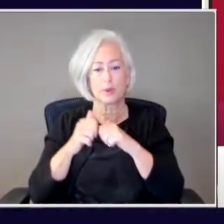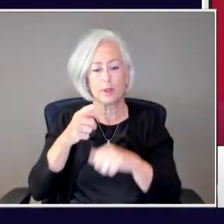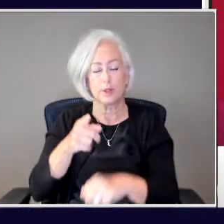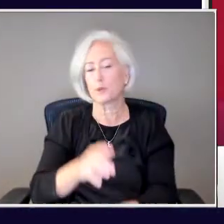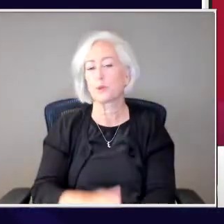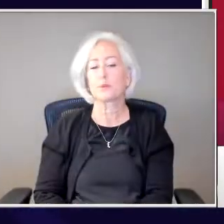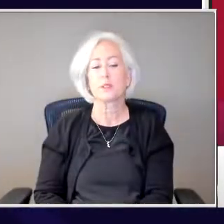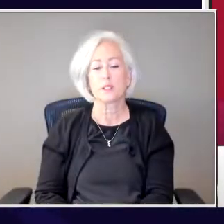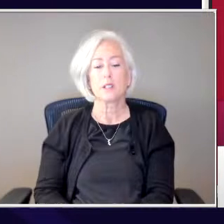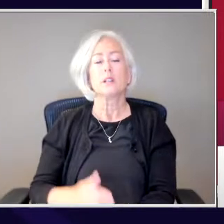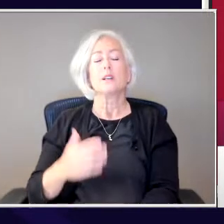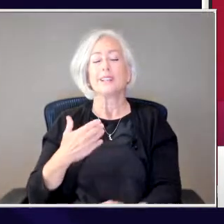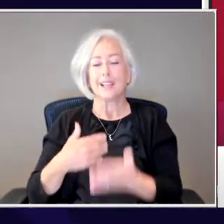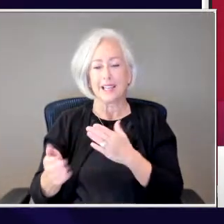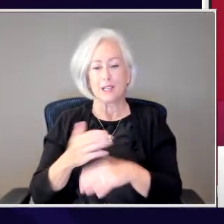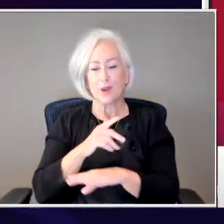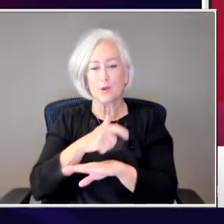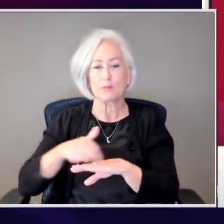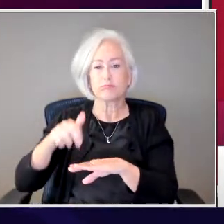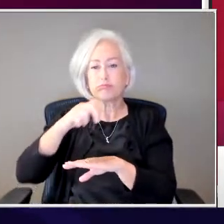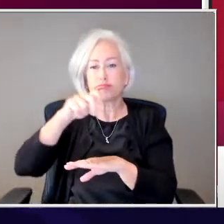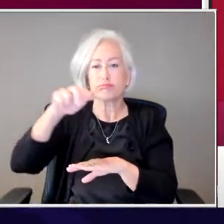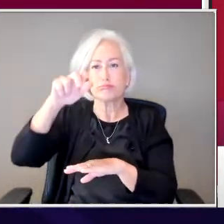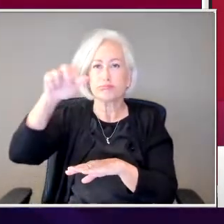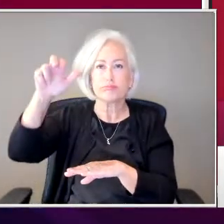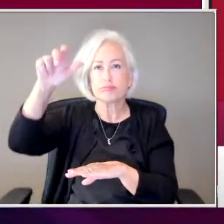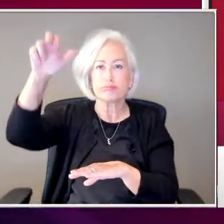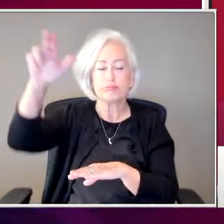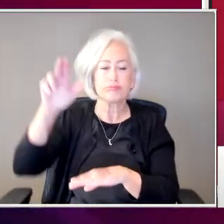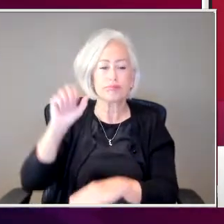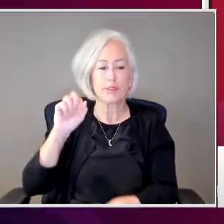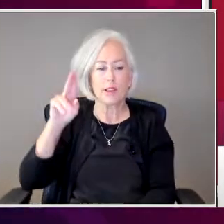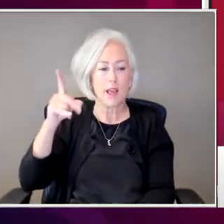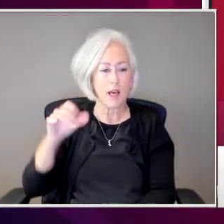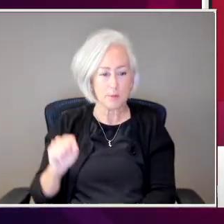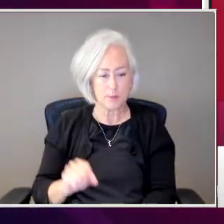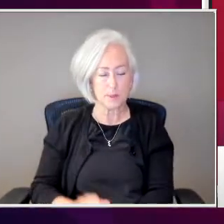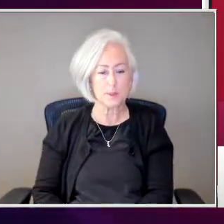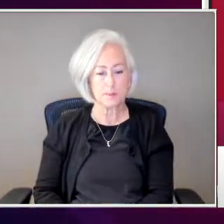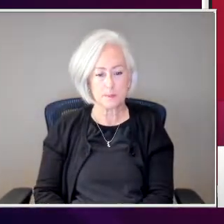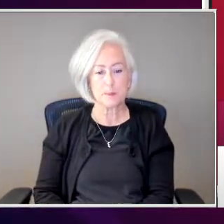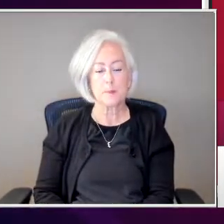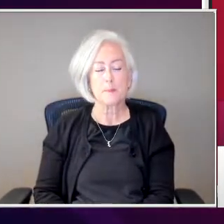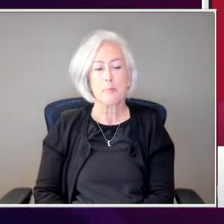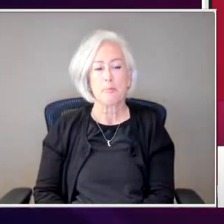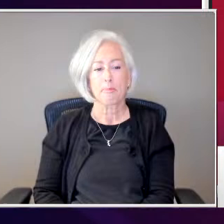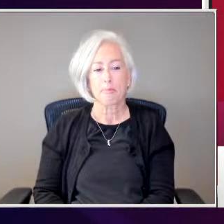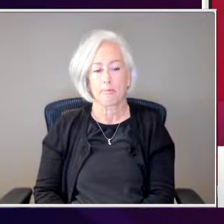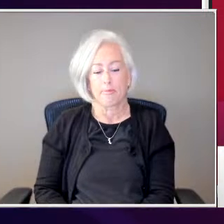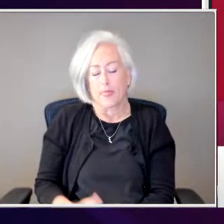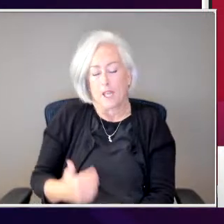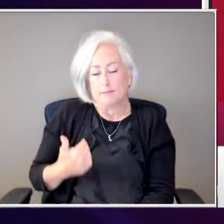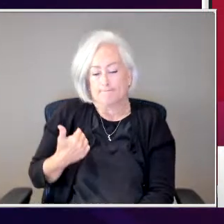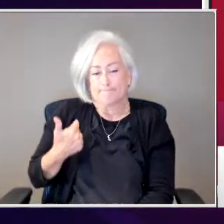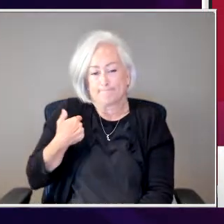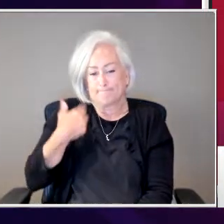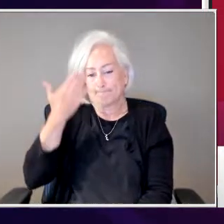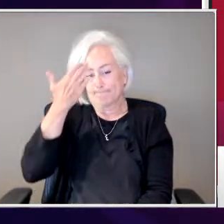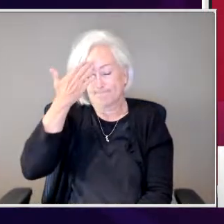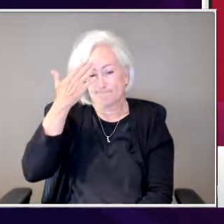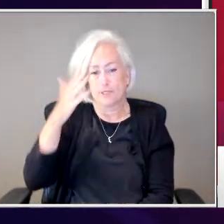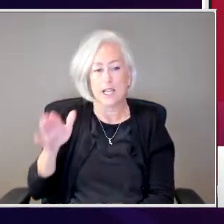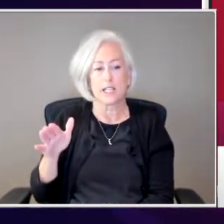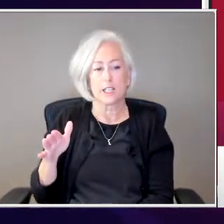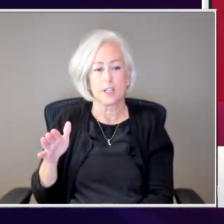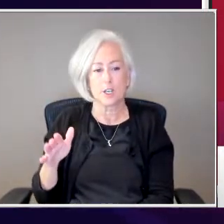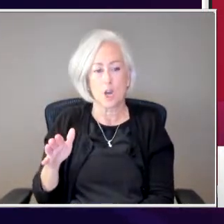in the Alps, and I mean we were up in mountain trails, and I really didn't have any idea if it